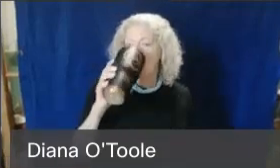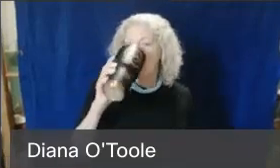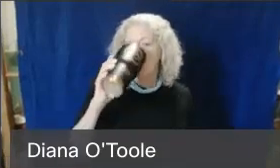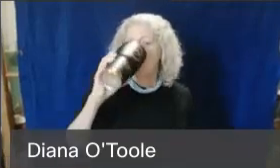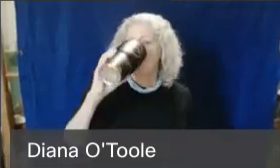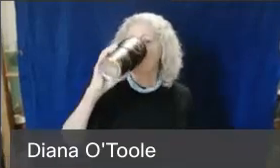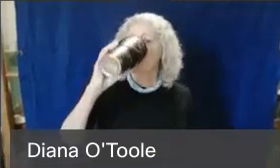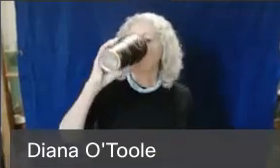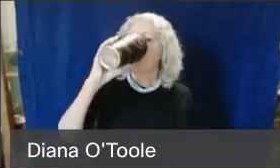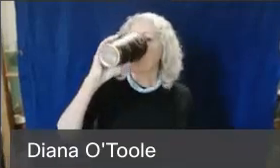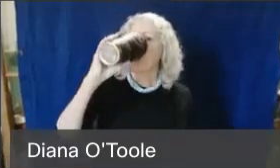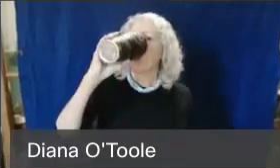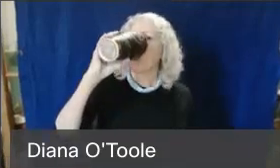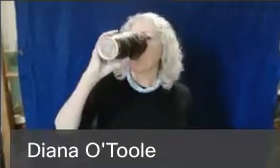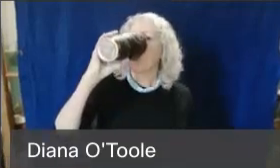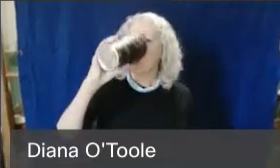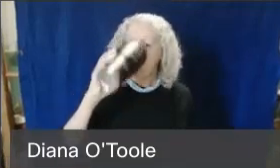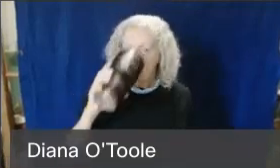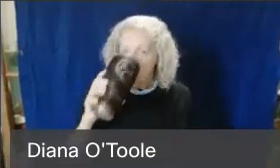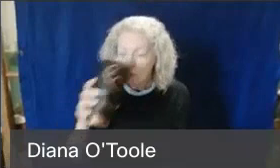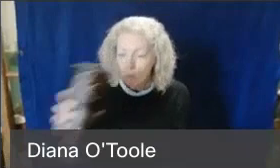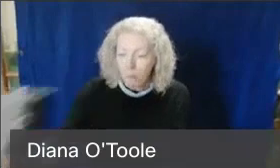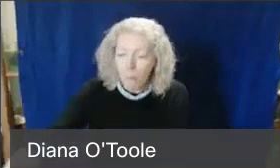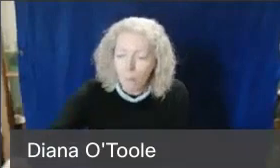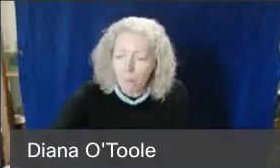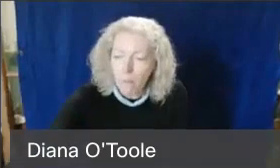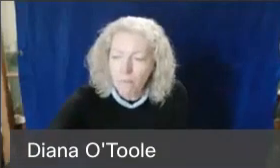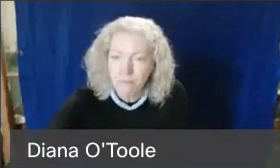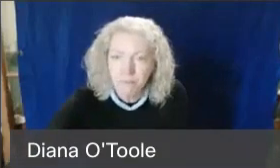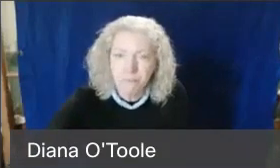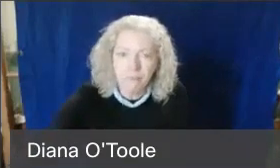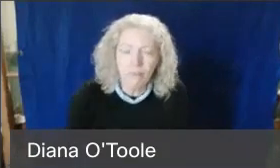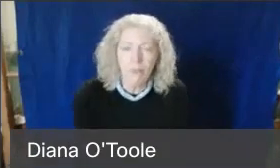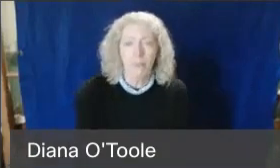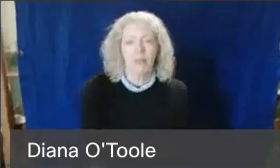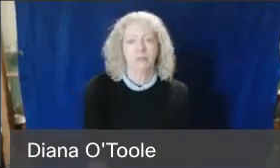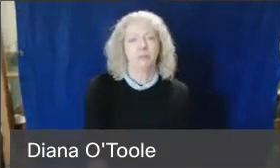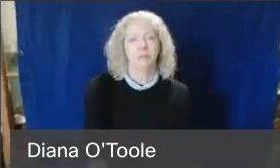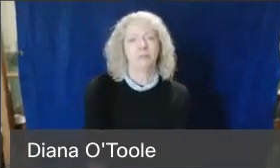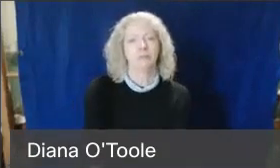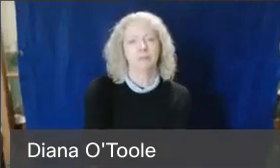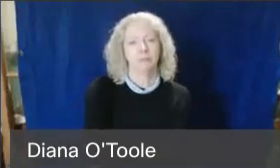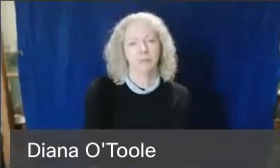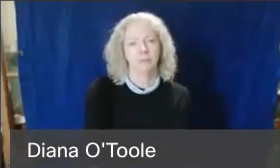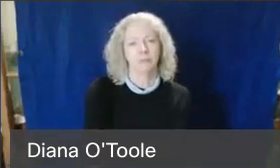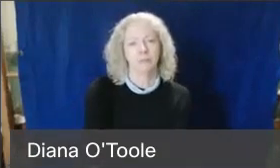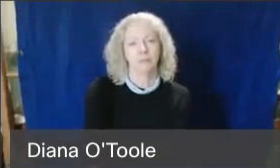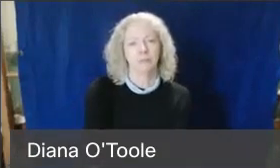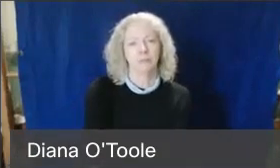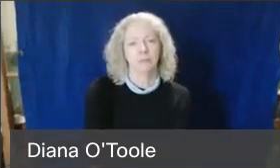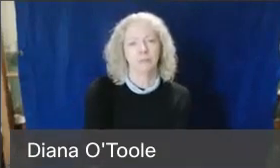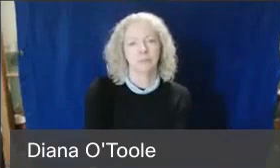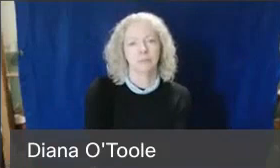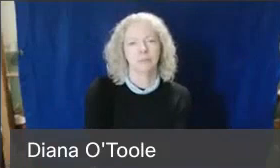vision that I would like to lay out for where we go. Now I want to start with this theme